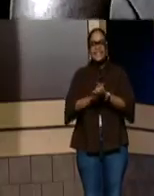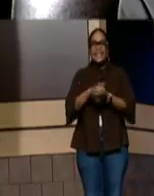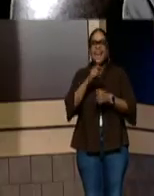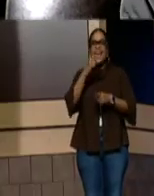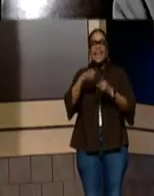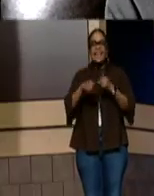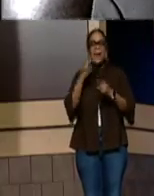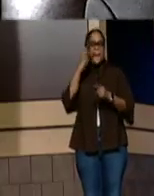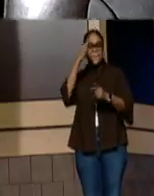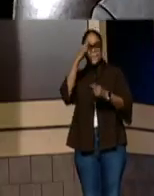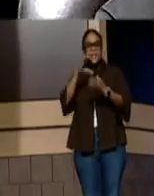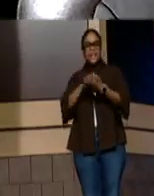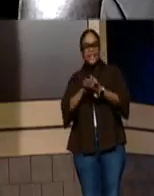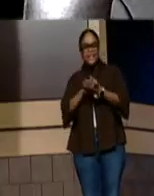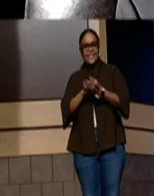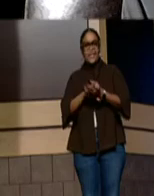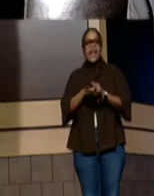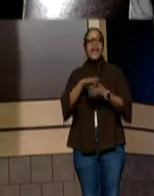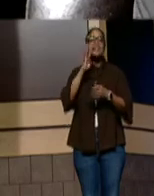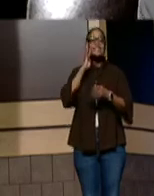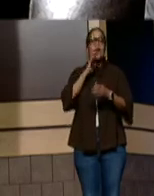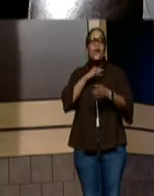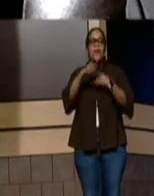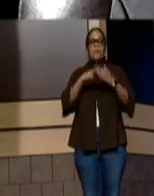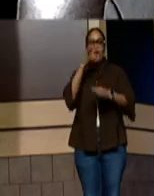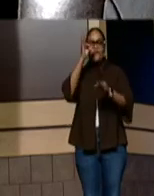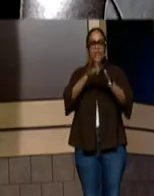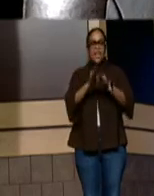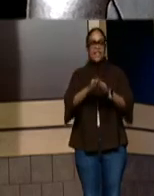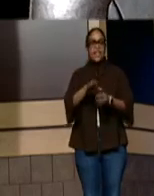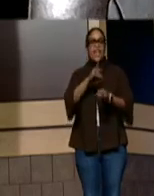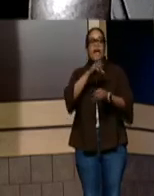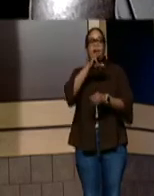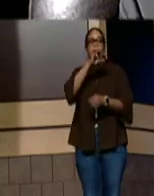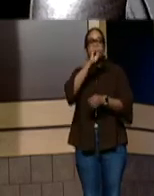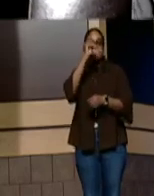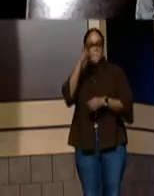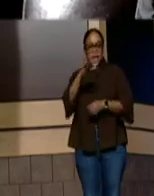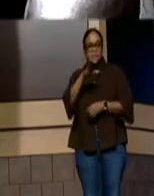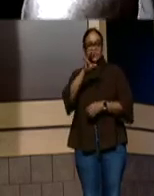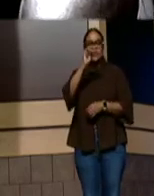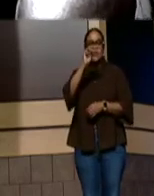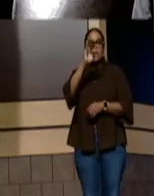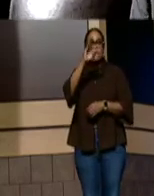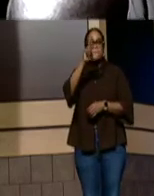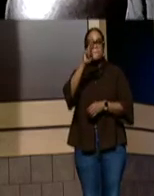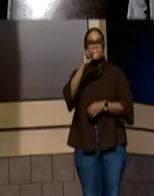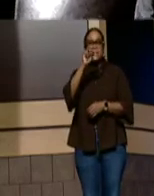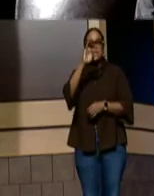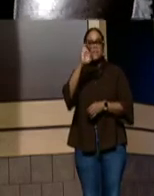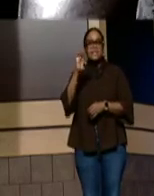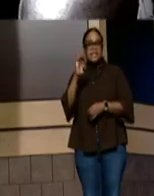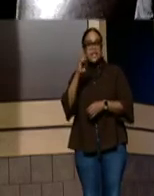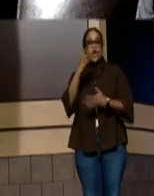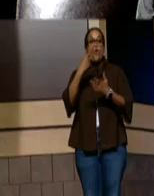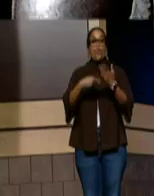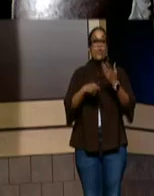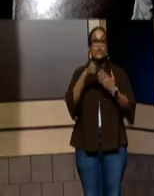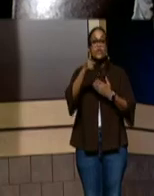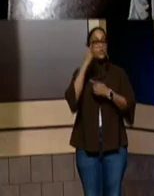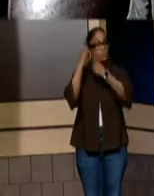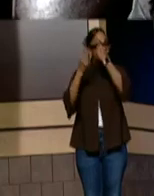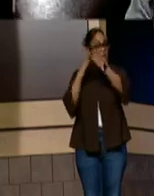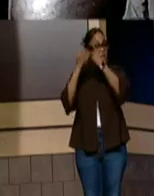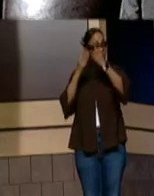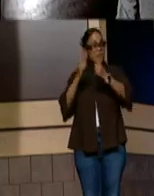to turn you loose on faith. Dr. Muncy, what do you think about where we are before? Don't do the prophetic. You're going to do that